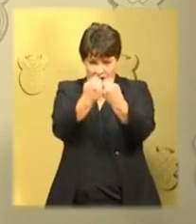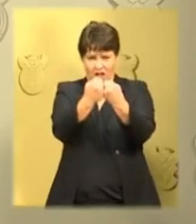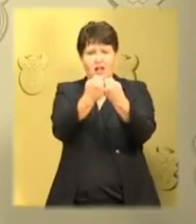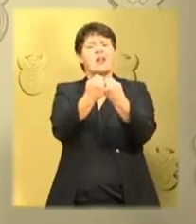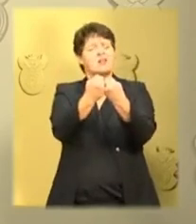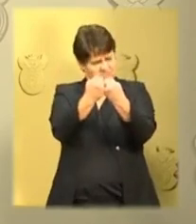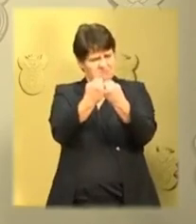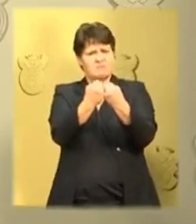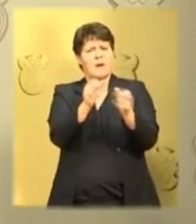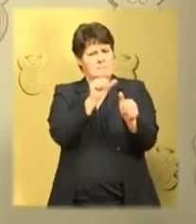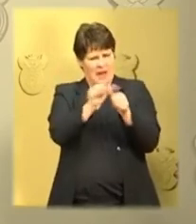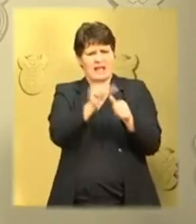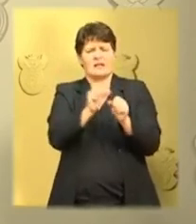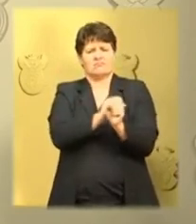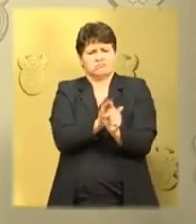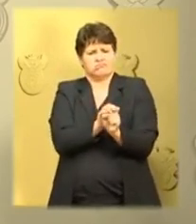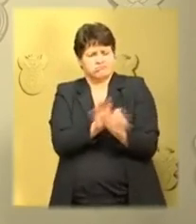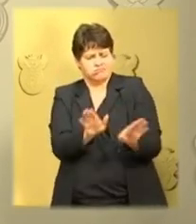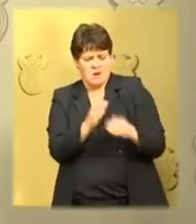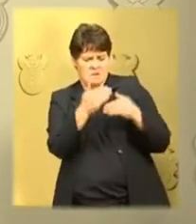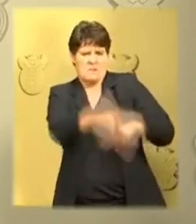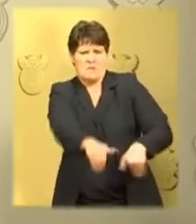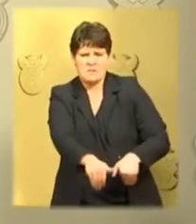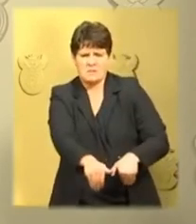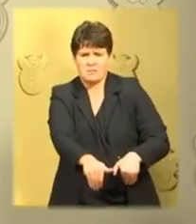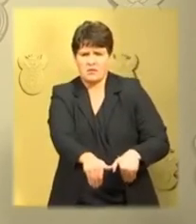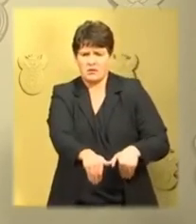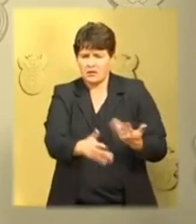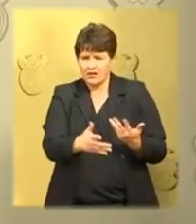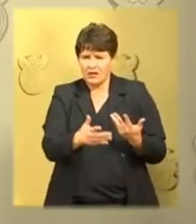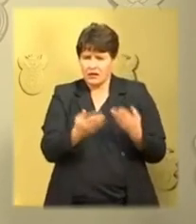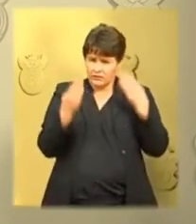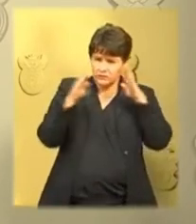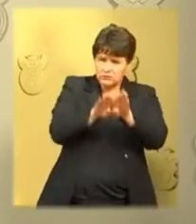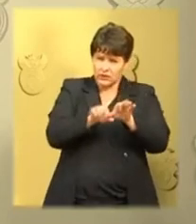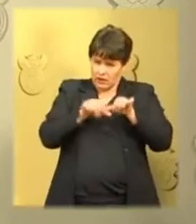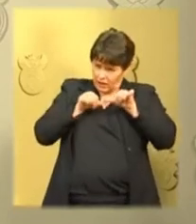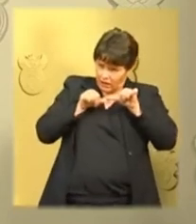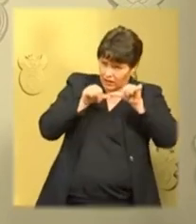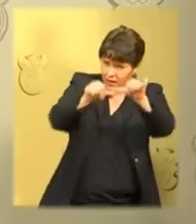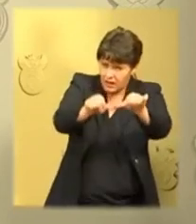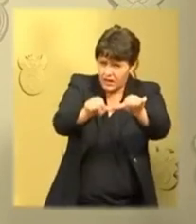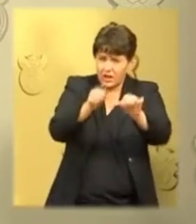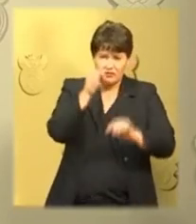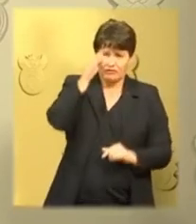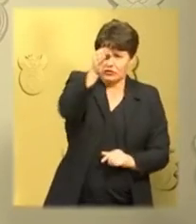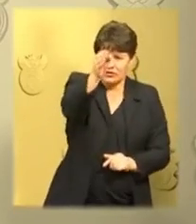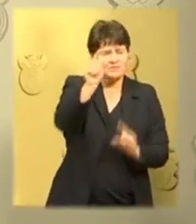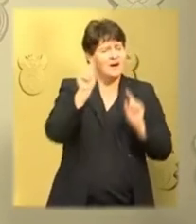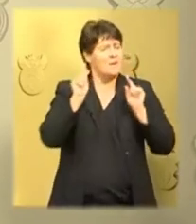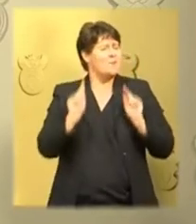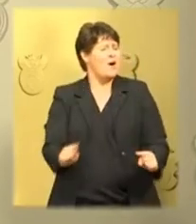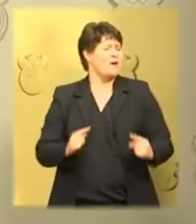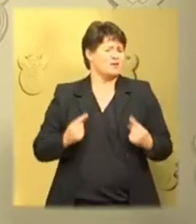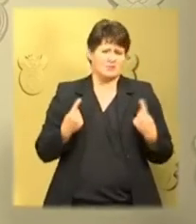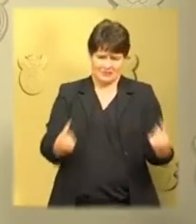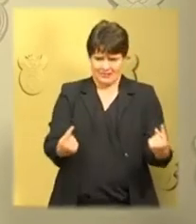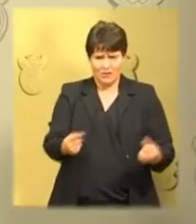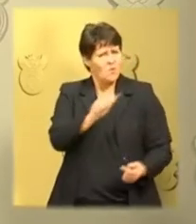the spread of the virus, it cannot be sustained indefinitely. Our people need to